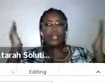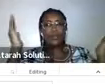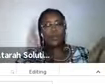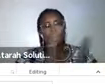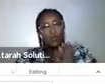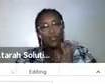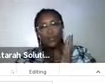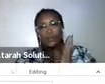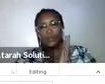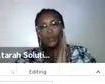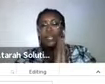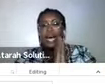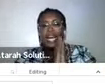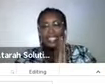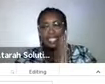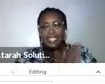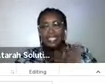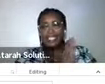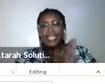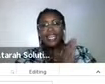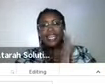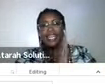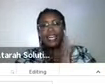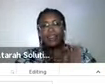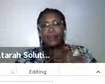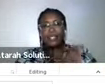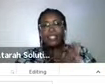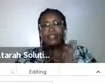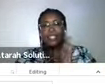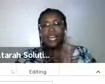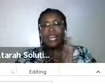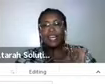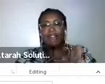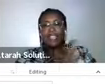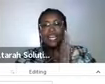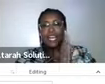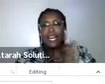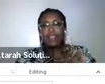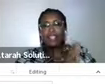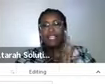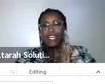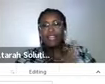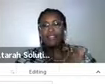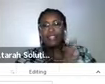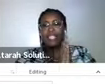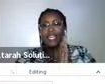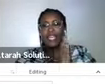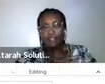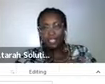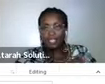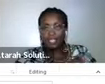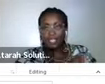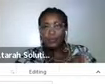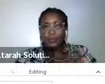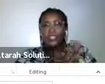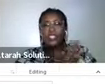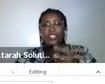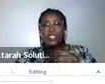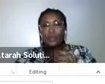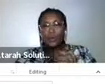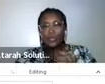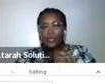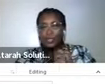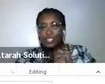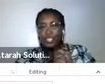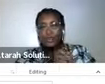we cannot do this without you. So asanteni sana, and have yourselves a lovely, lovely, lovely evening. We shall